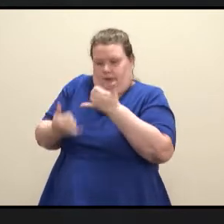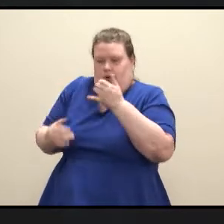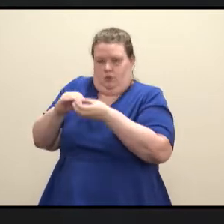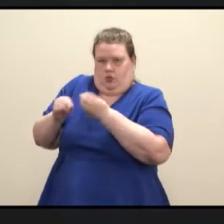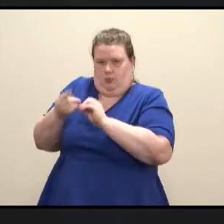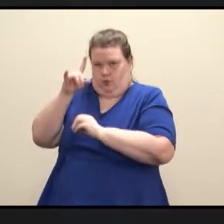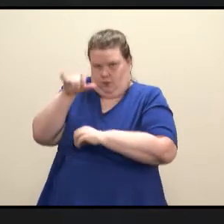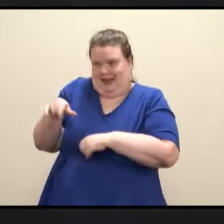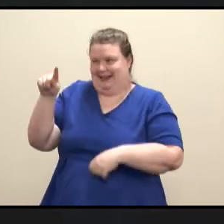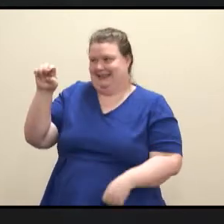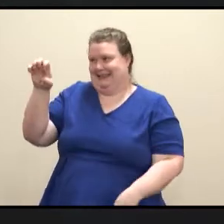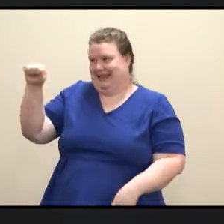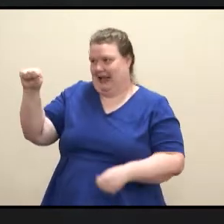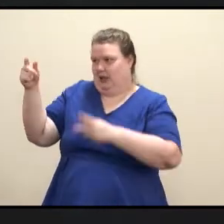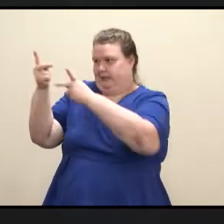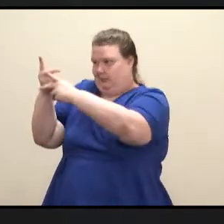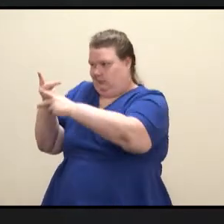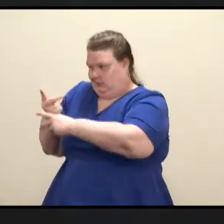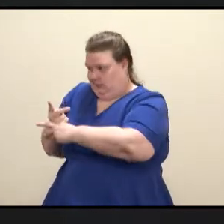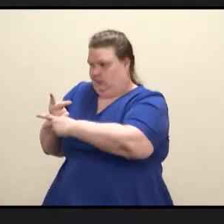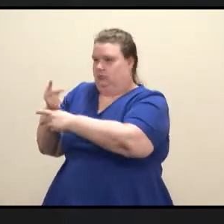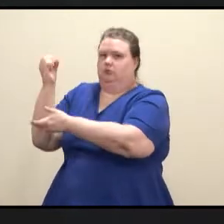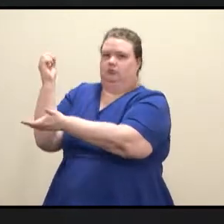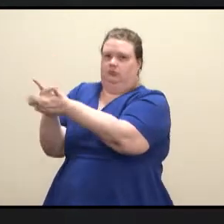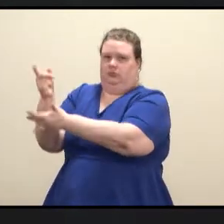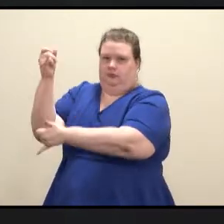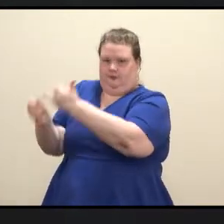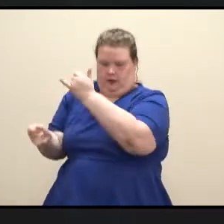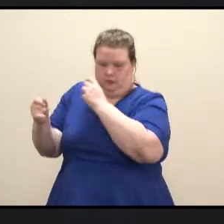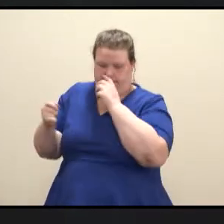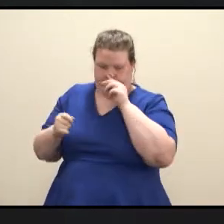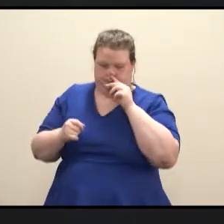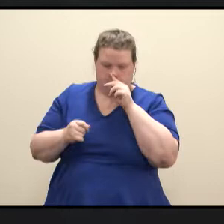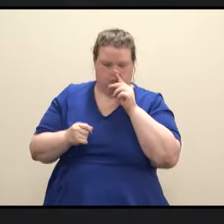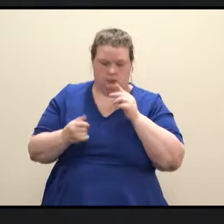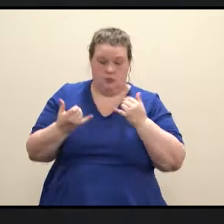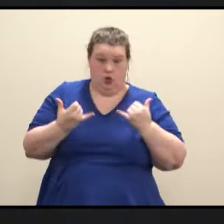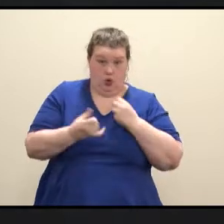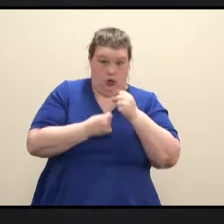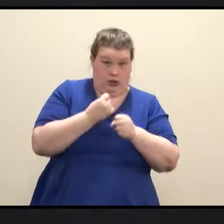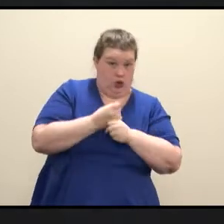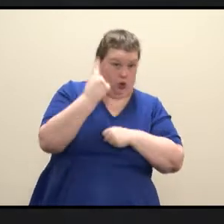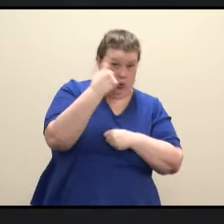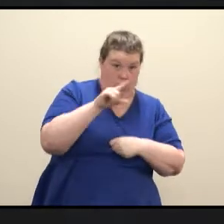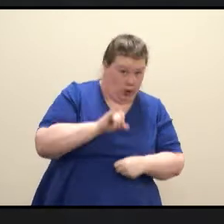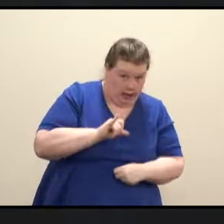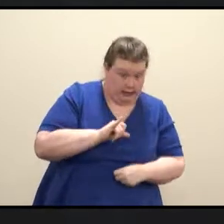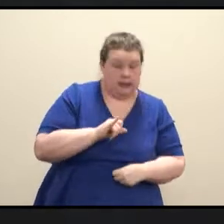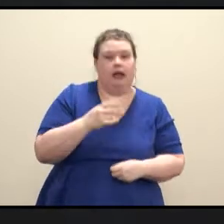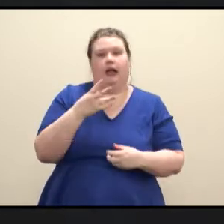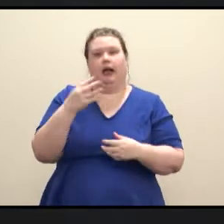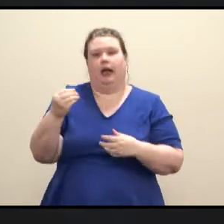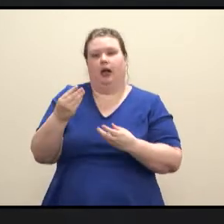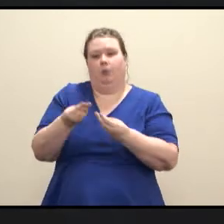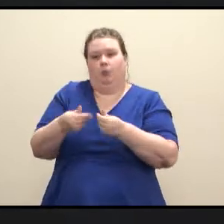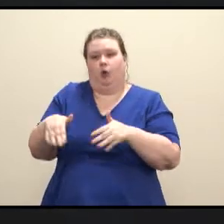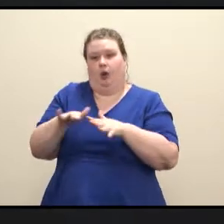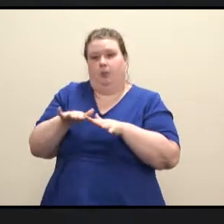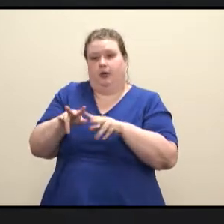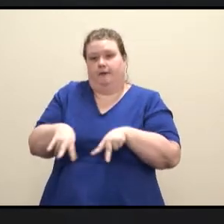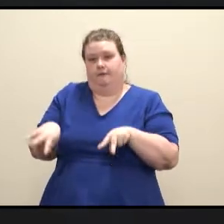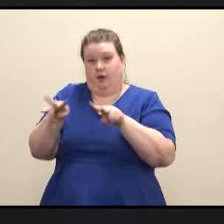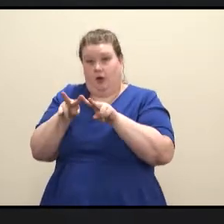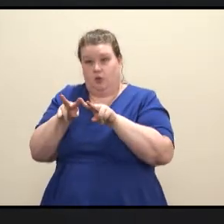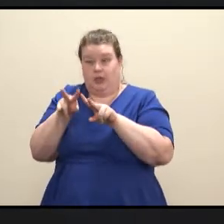calculations. Then we're going to talk about where it looks like we're going to end up the current year. Then we'll talk about those property values and the projected tax